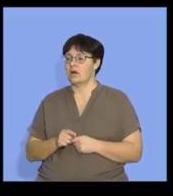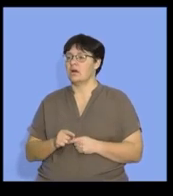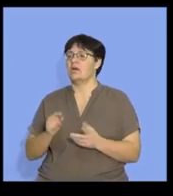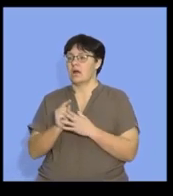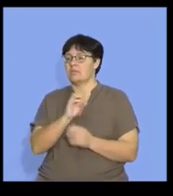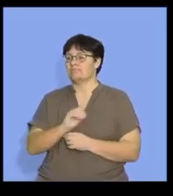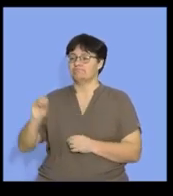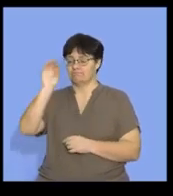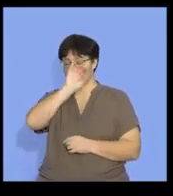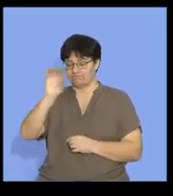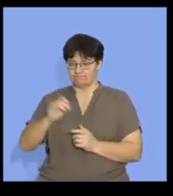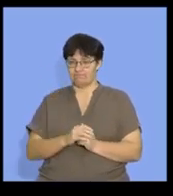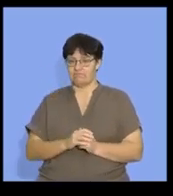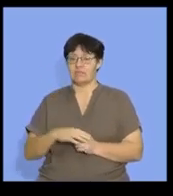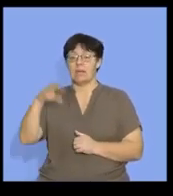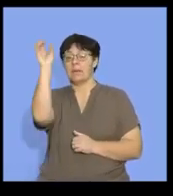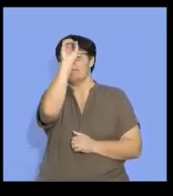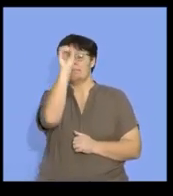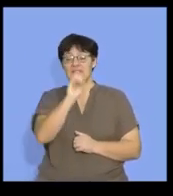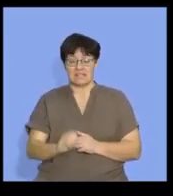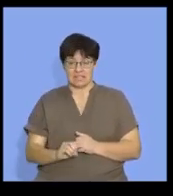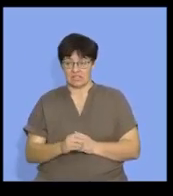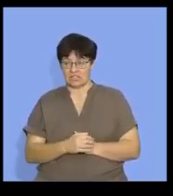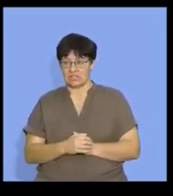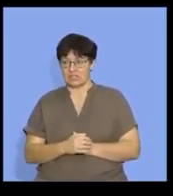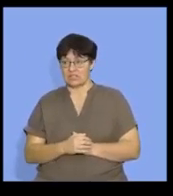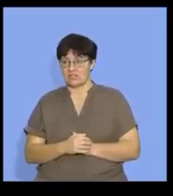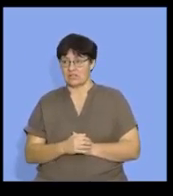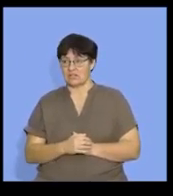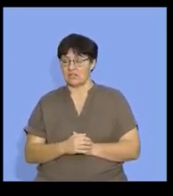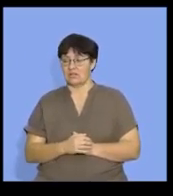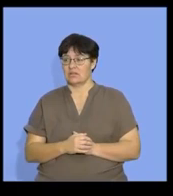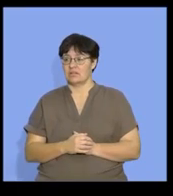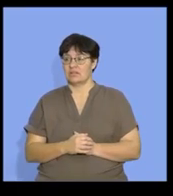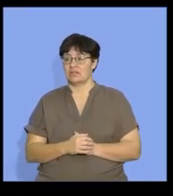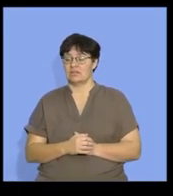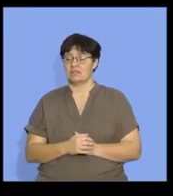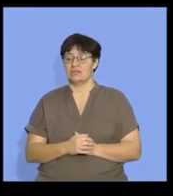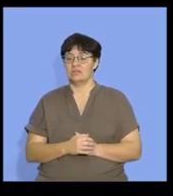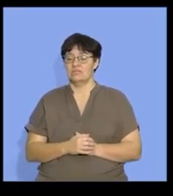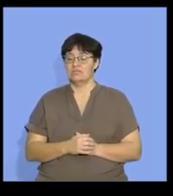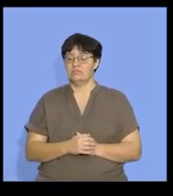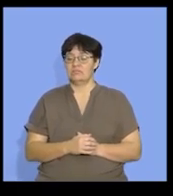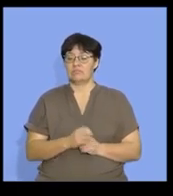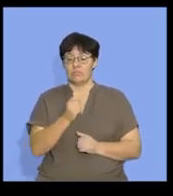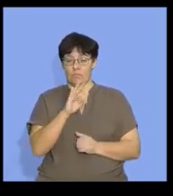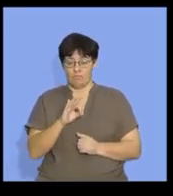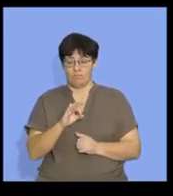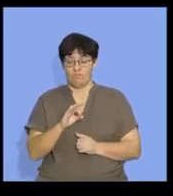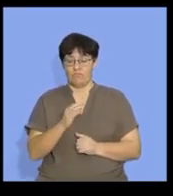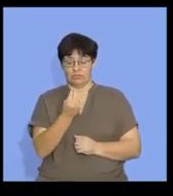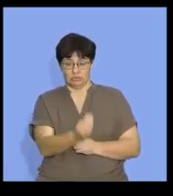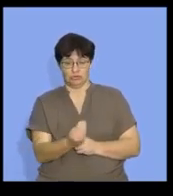top there. Percentage, I'm going to just do it nice, I'm going to cheat. Percentage of infants